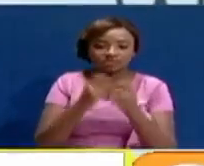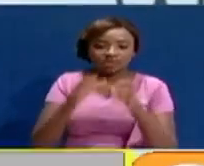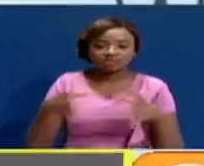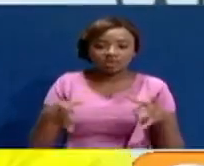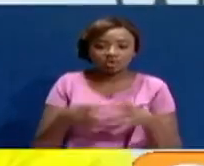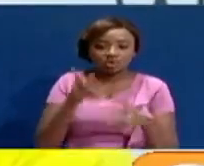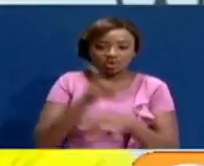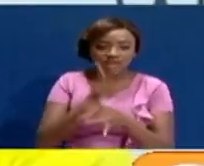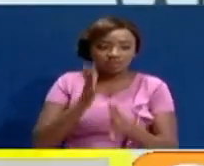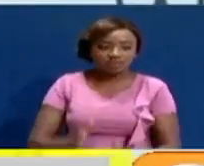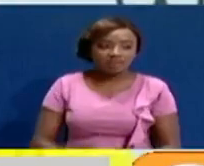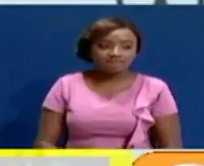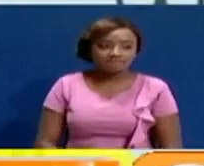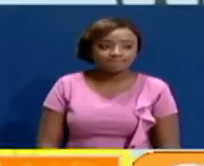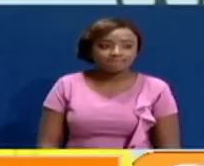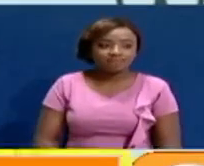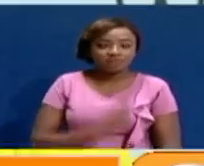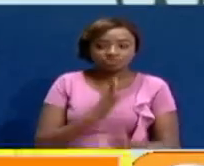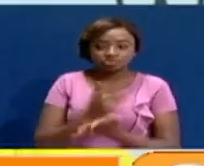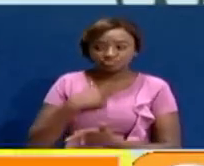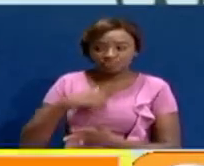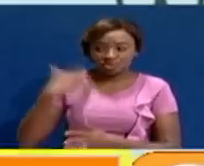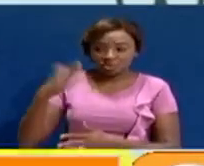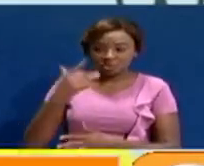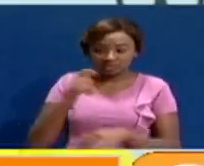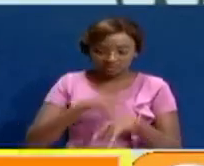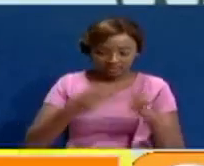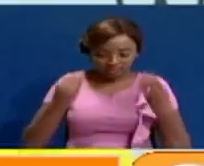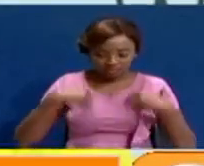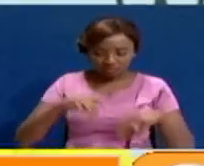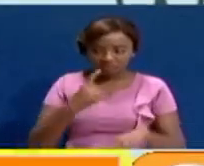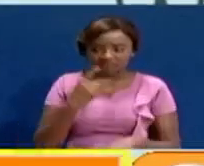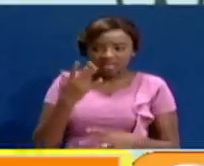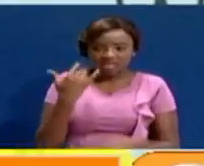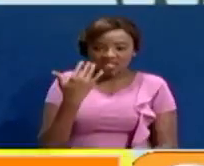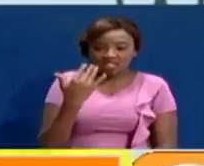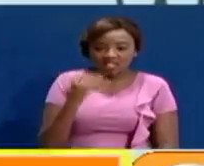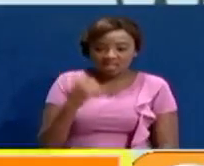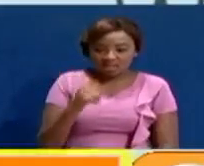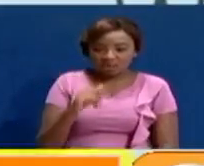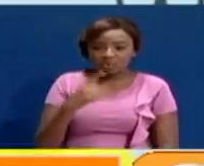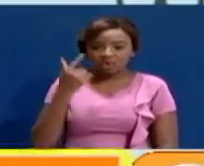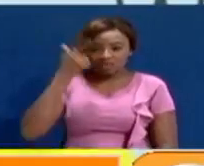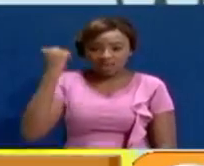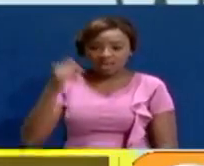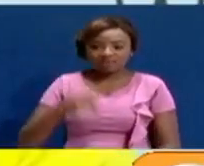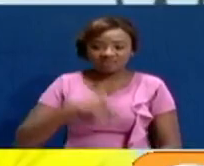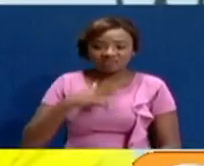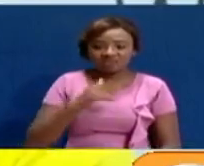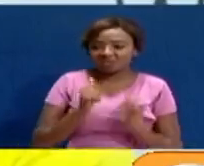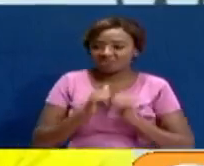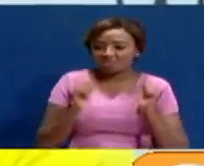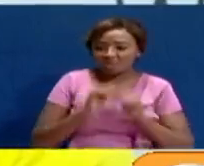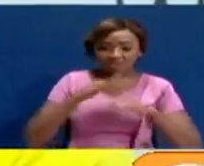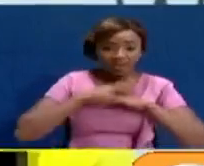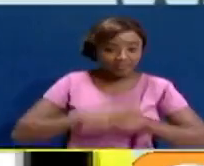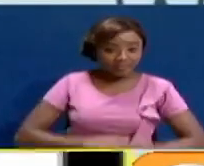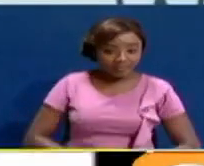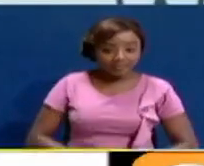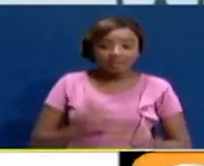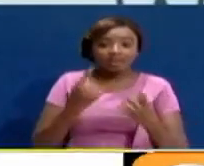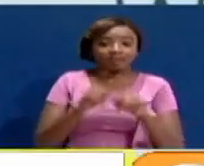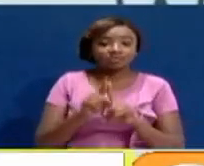black jersey, I always feel so much at home, and I'm more successful when I'm in yellow and black. And the history